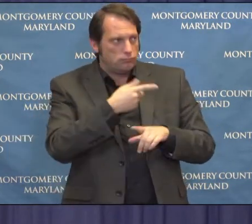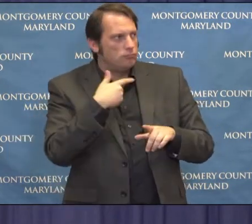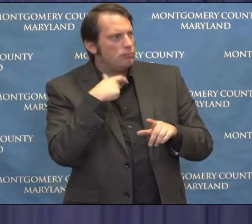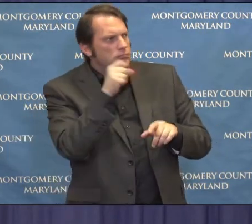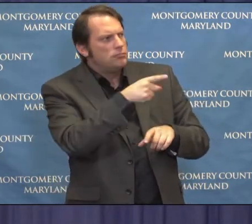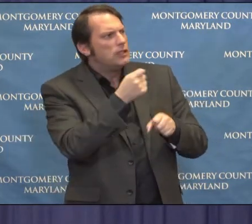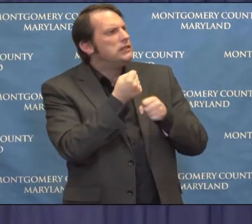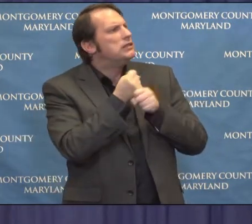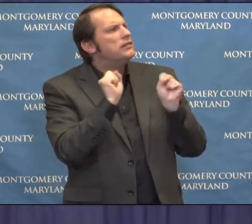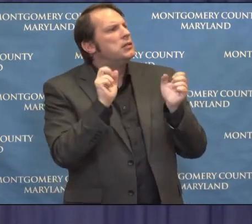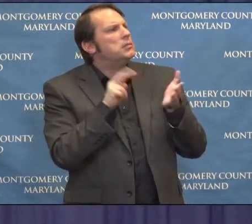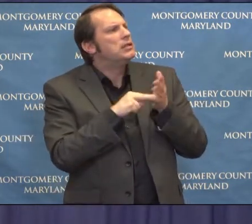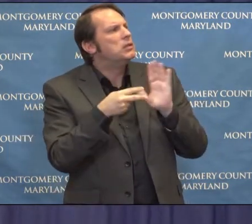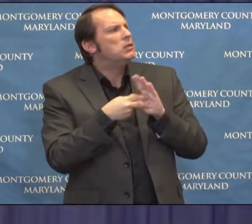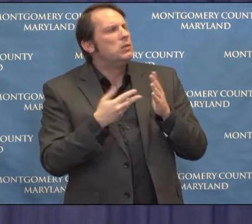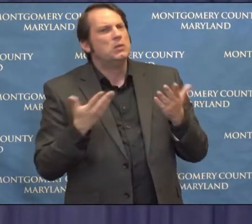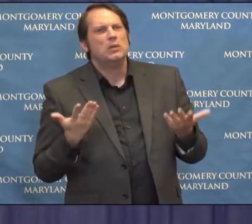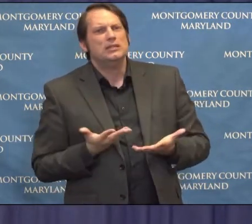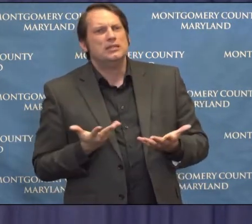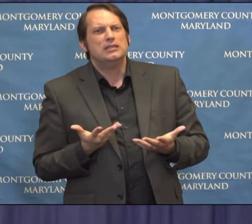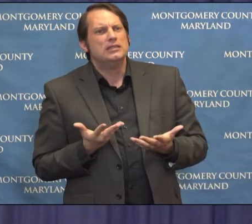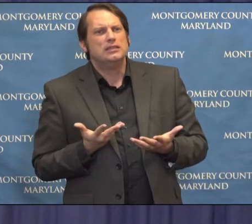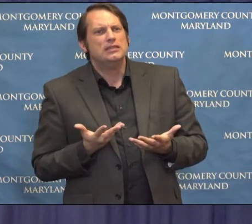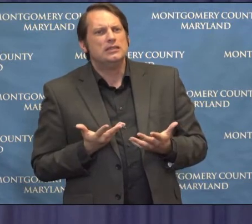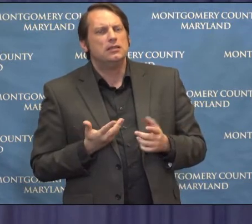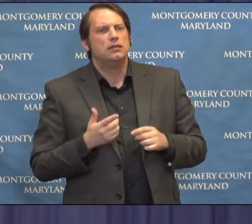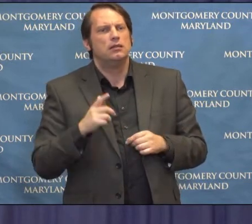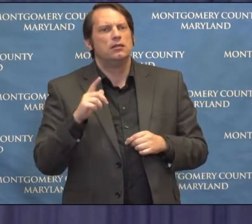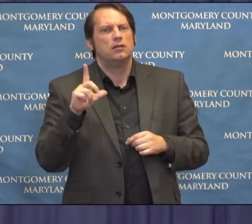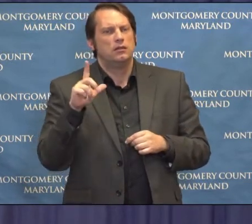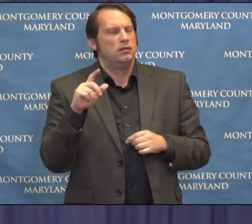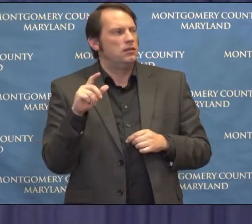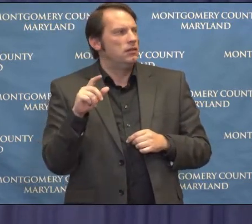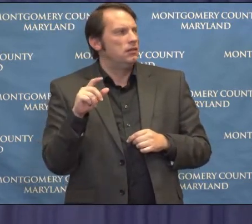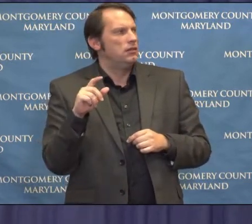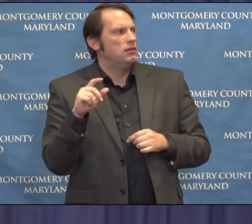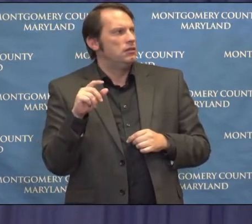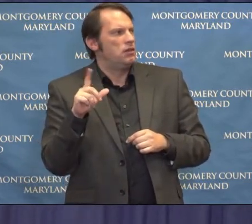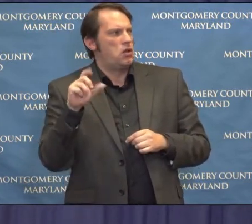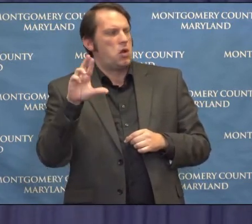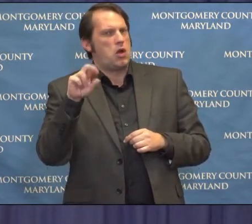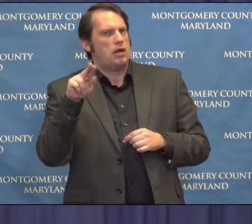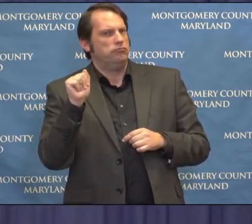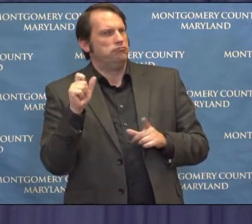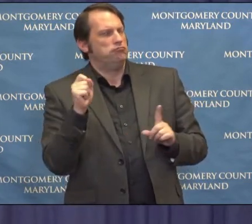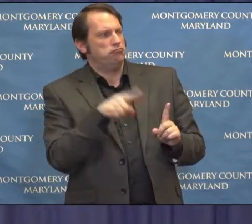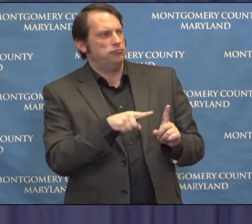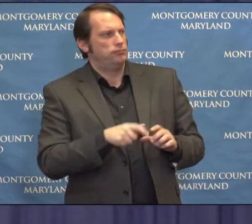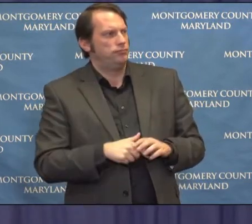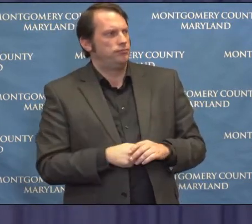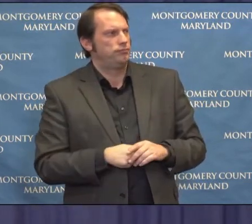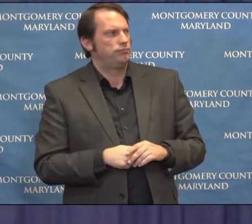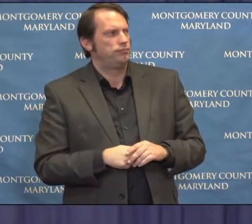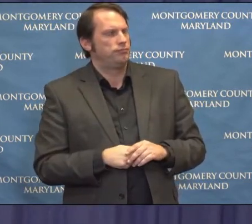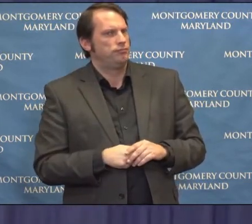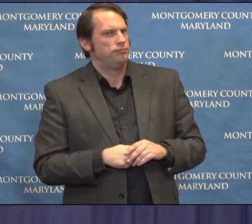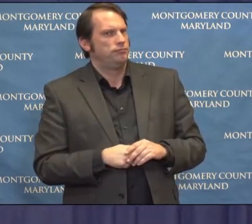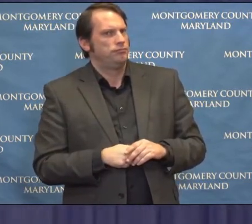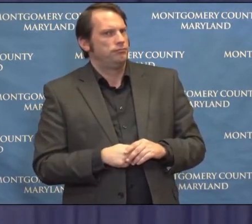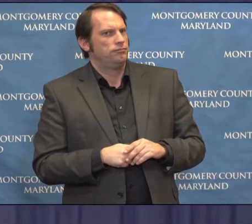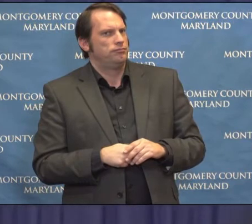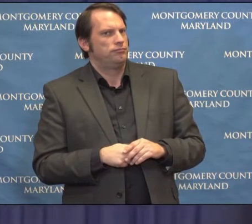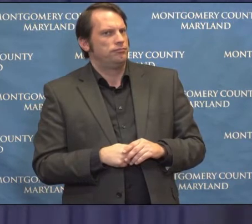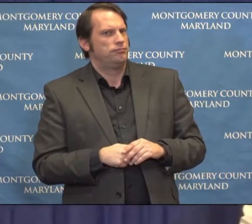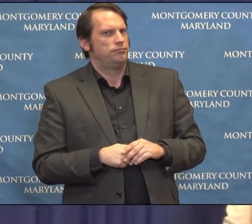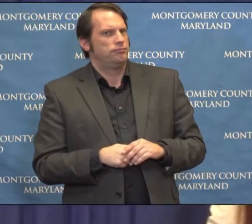Dr. Gales, describe what is the meaning of peak. I've heard the state saying that it will happen